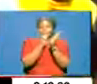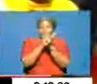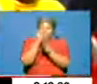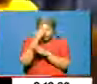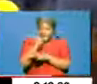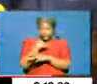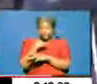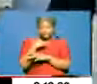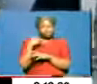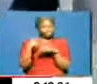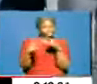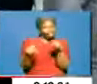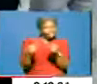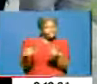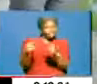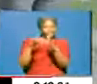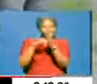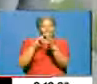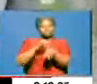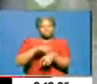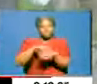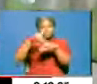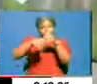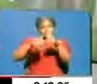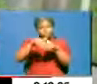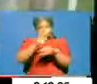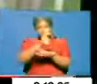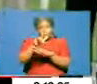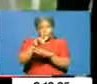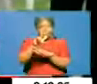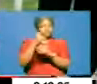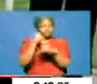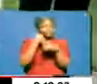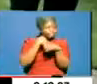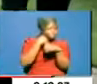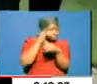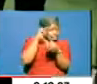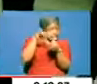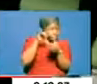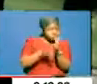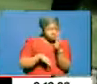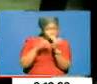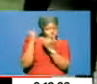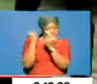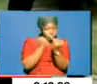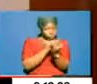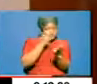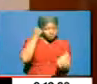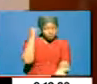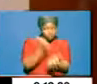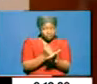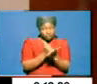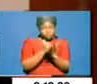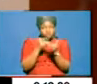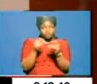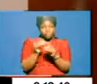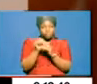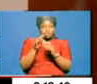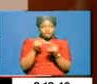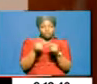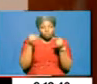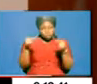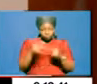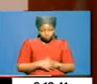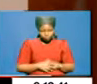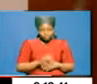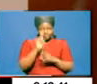bill proposes to amend Article 107A to reintroduce the office of leader of opposition. The first